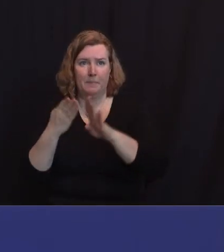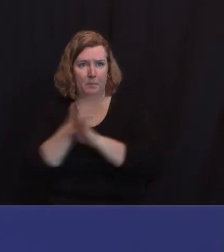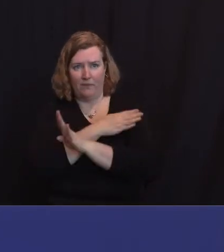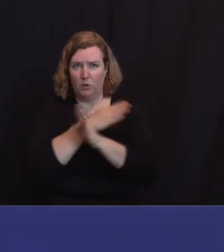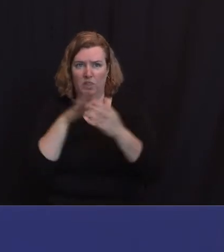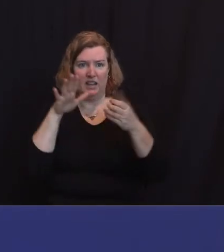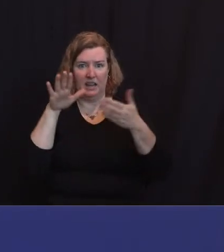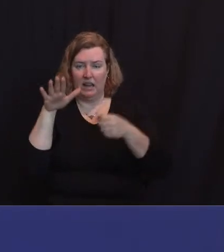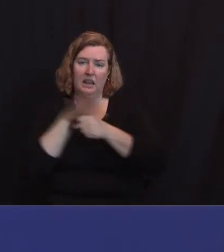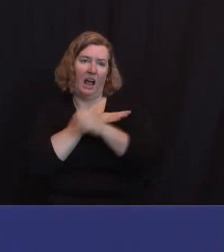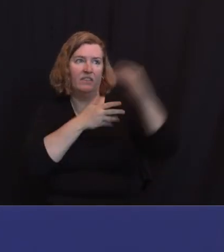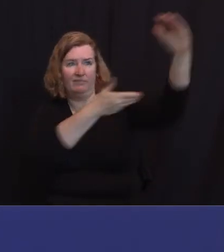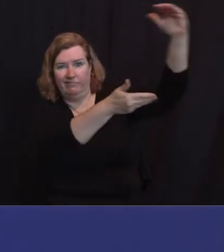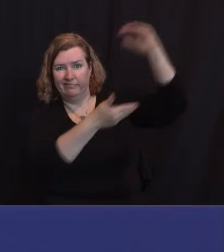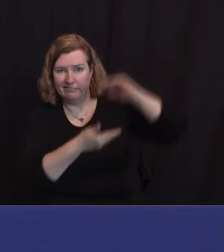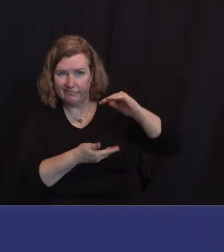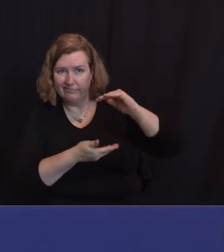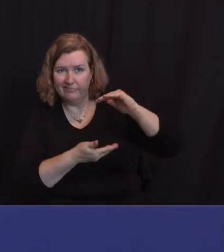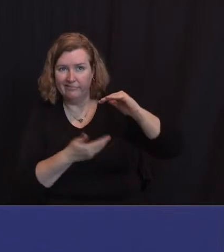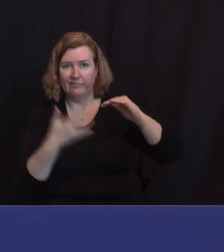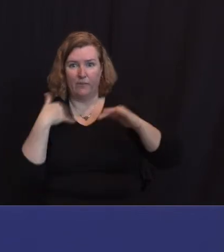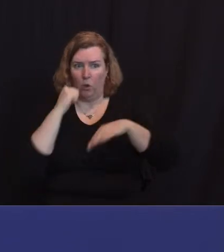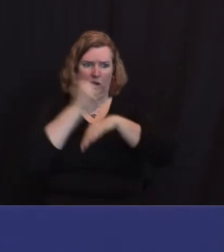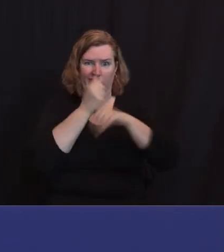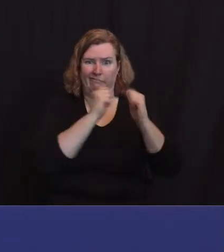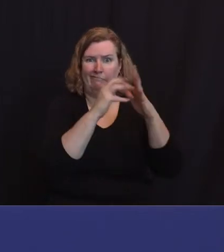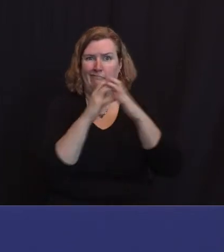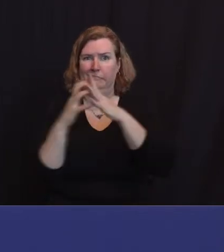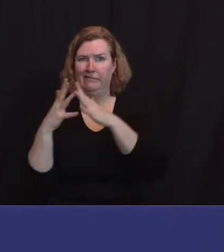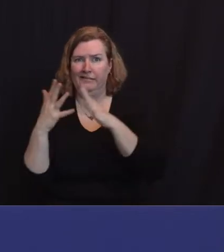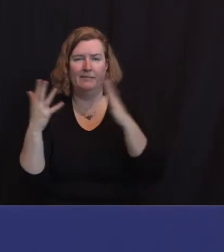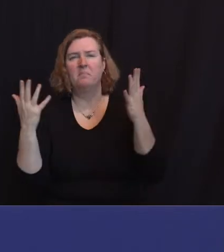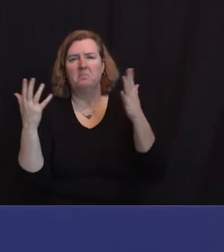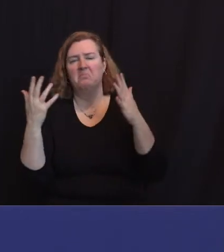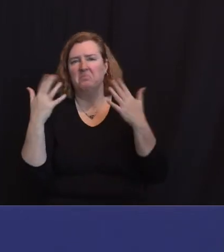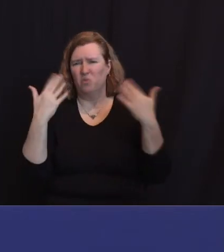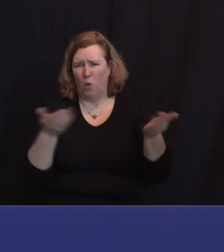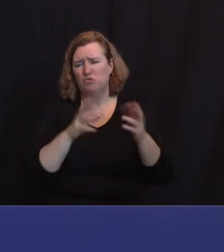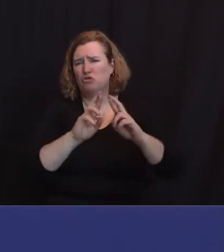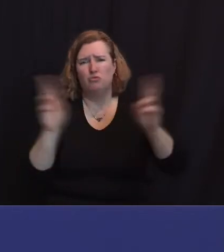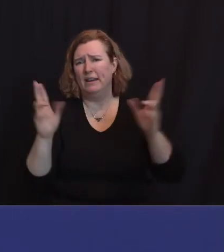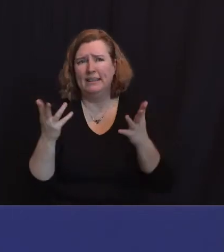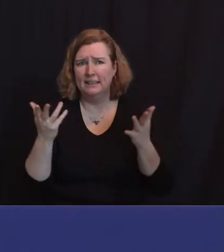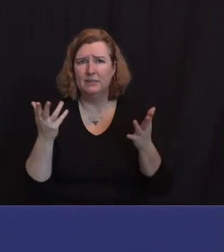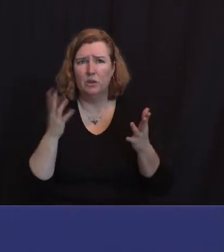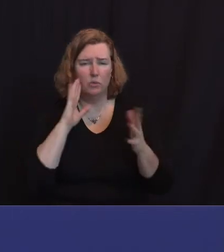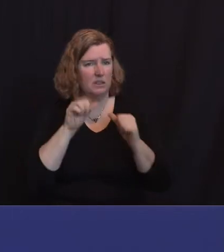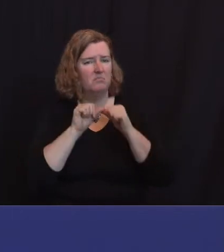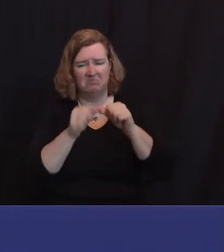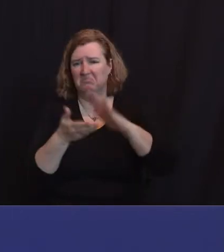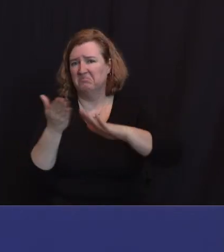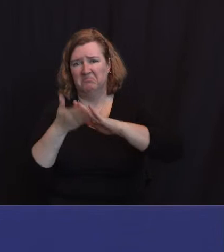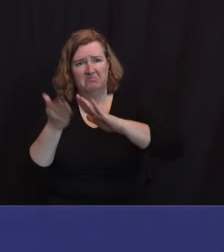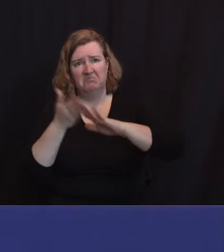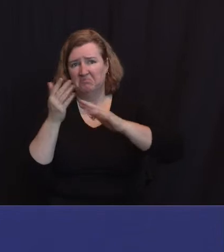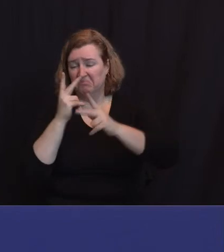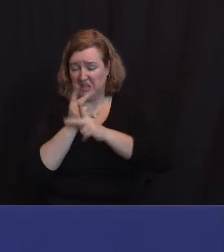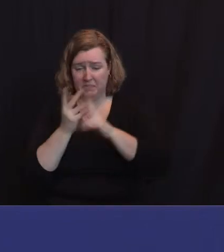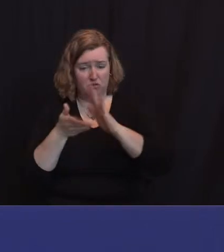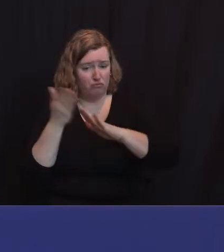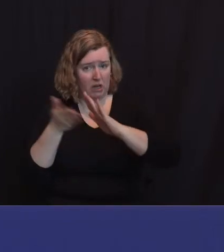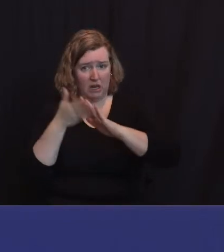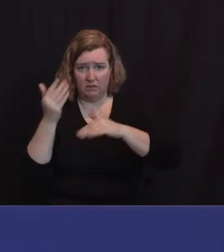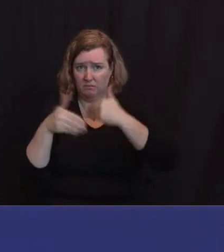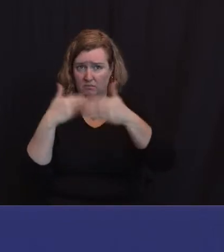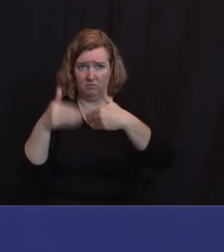way ahead of the supply when it was being built up by Judy and team in December. We'll have no choice but to keep it ready to go.